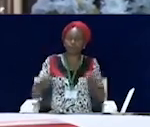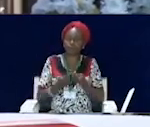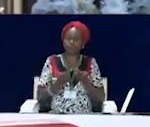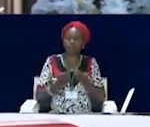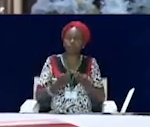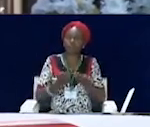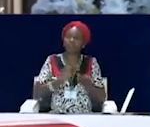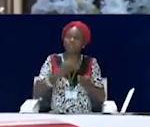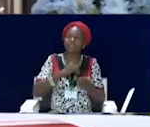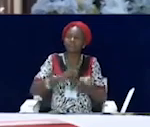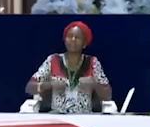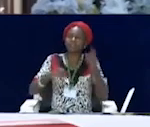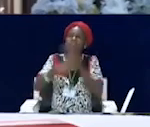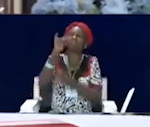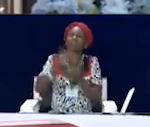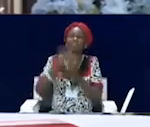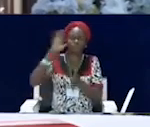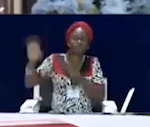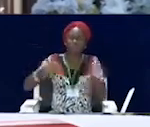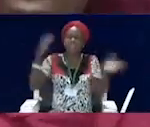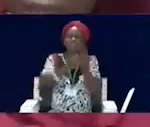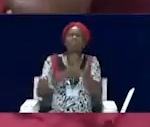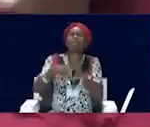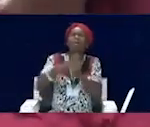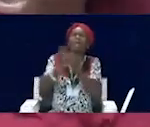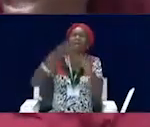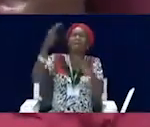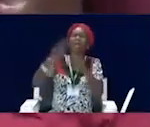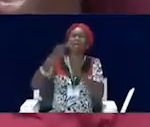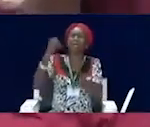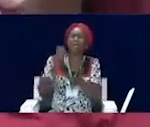I am believing God that he will do it again.